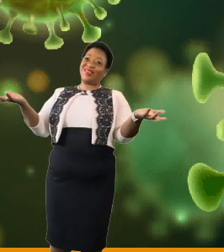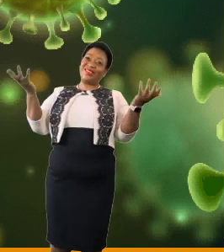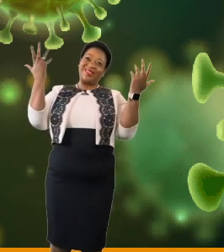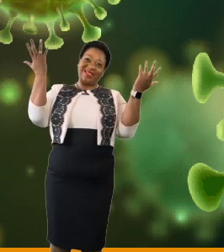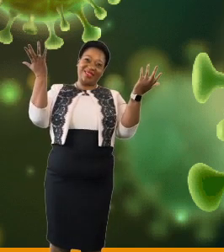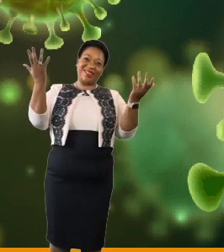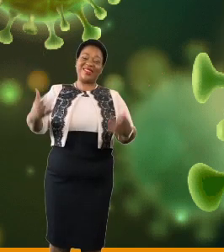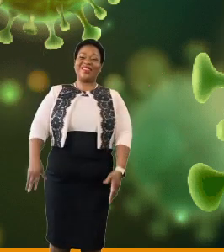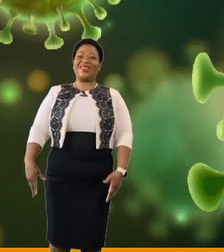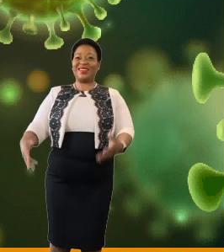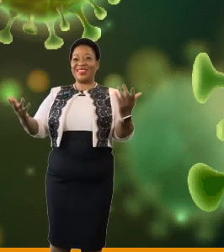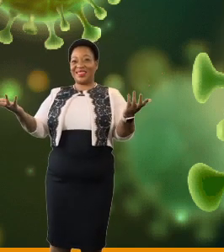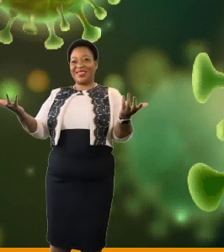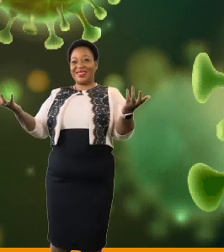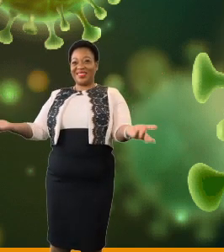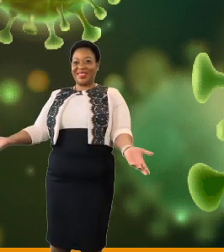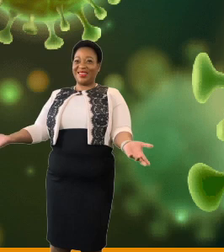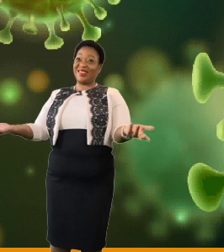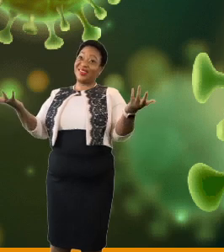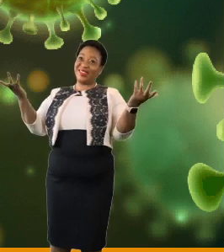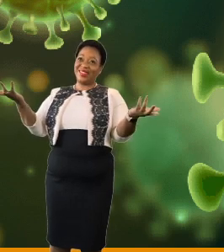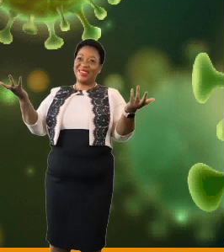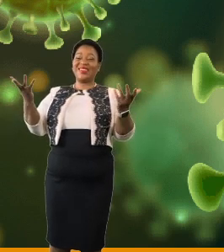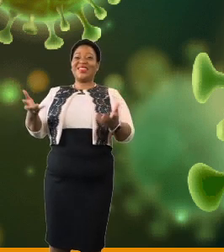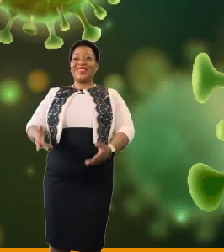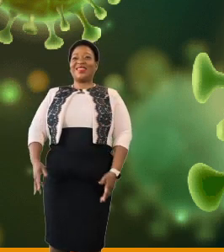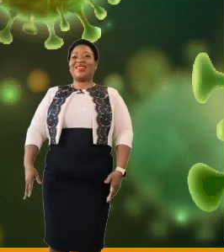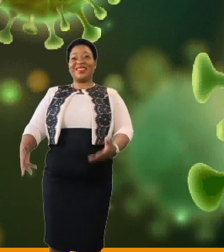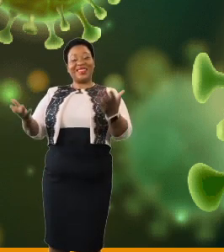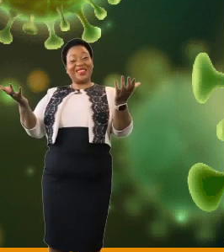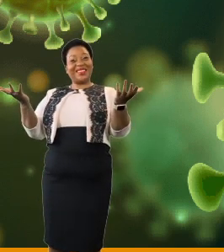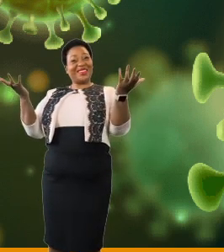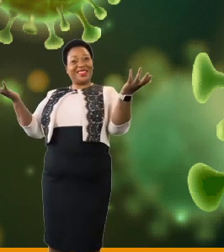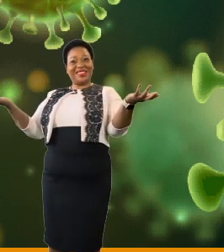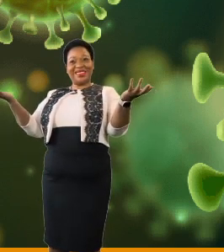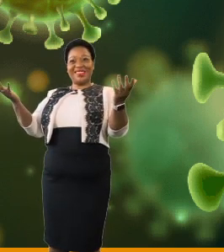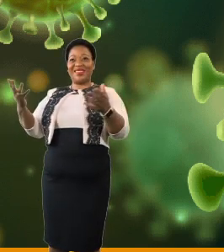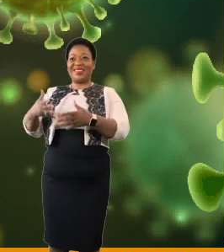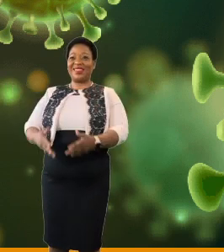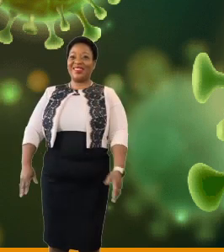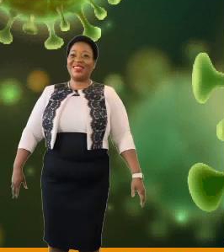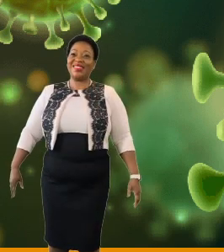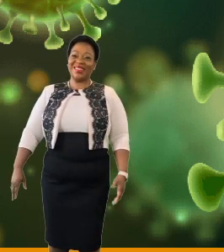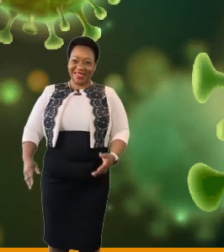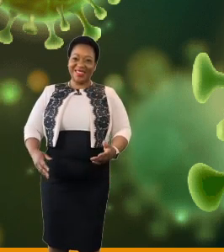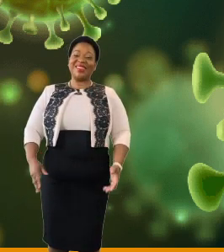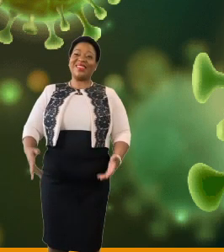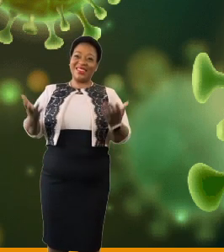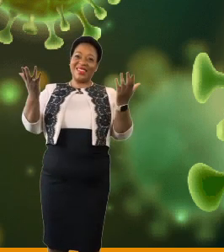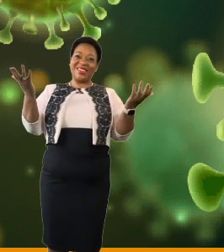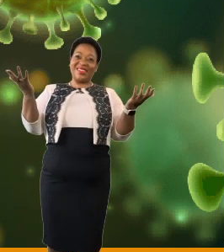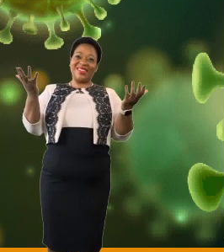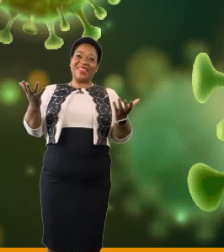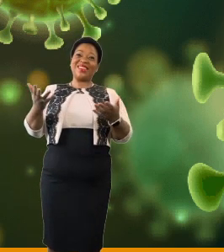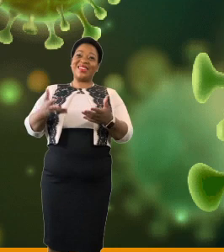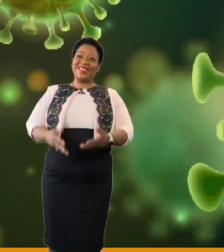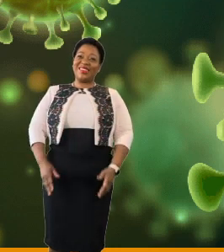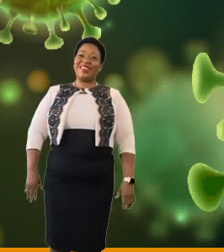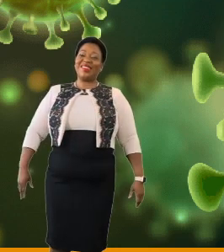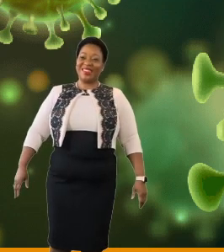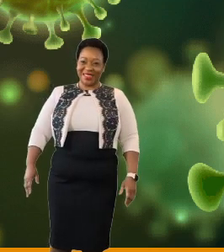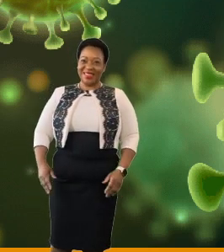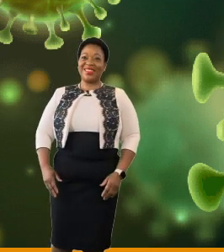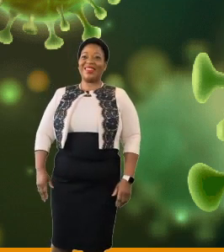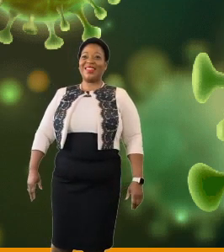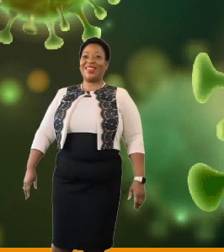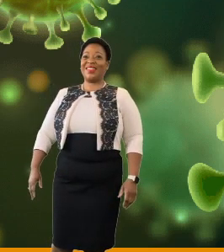recommendations to the provincial executive, and then to provide also, at times, private sector and government.